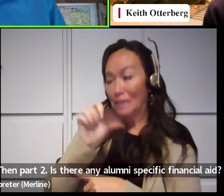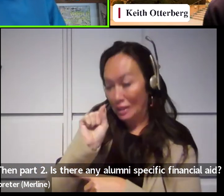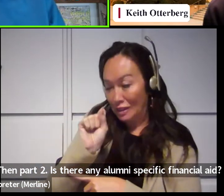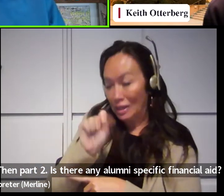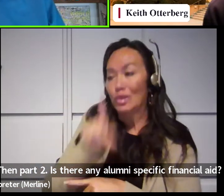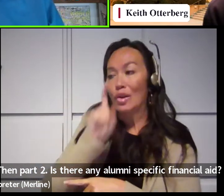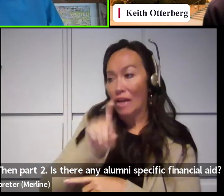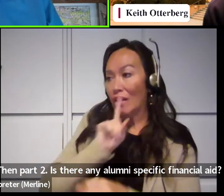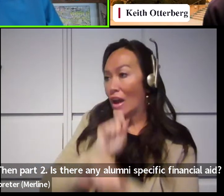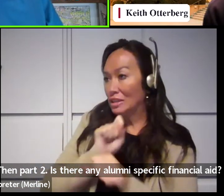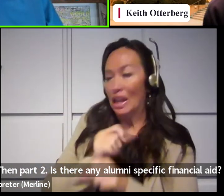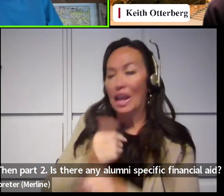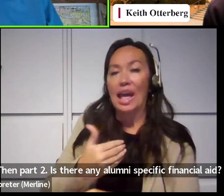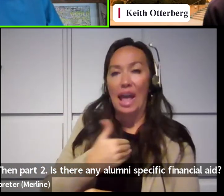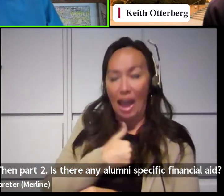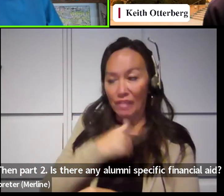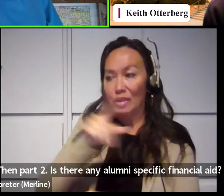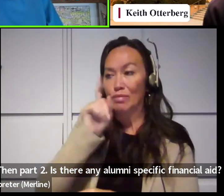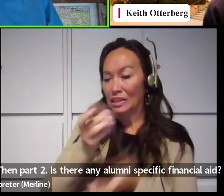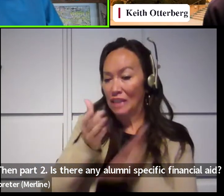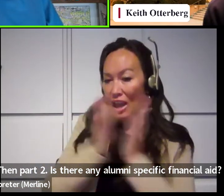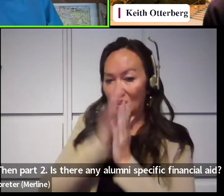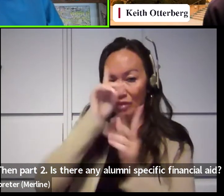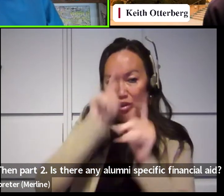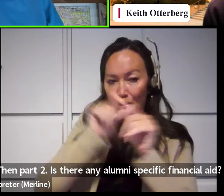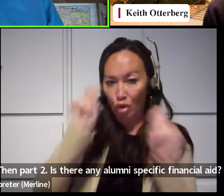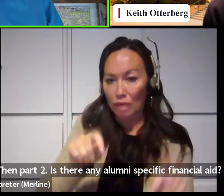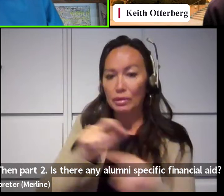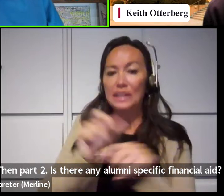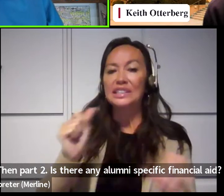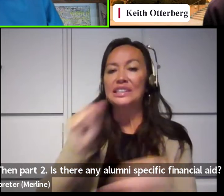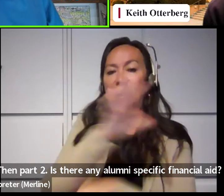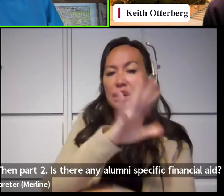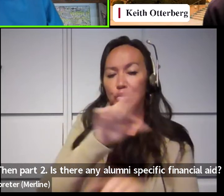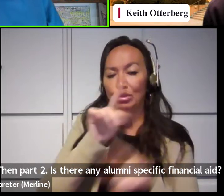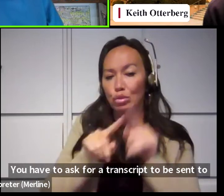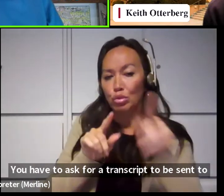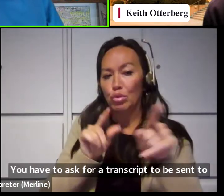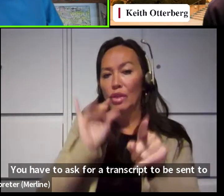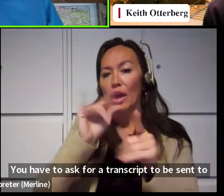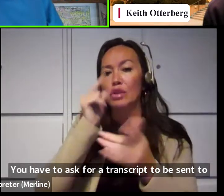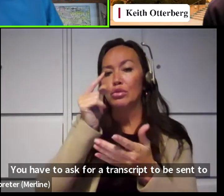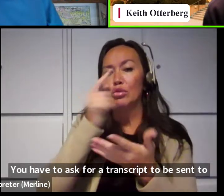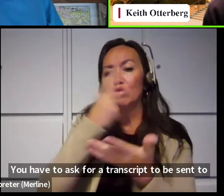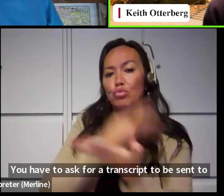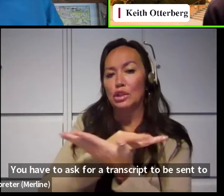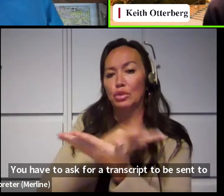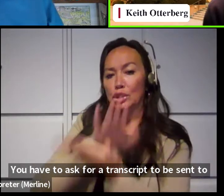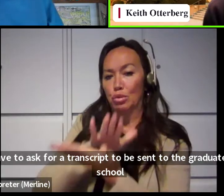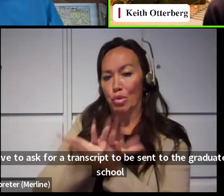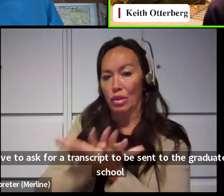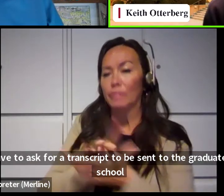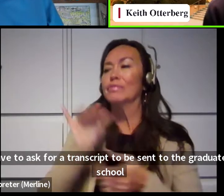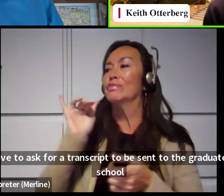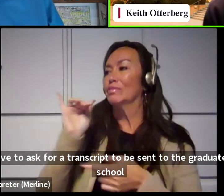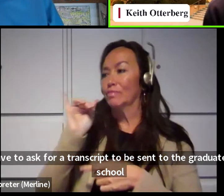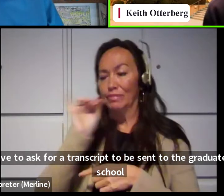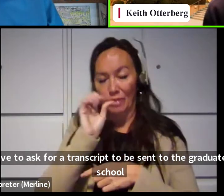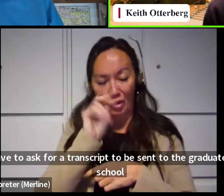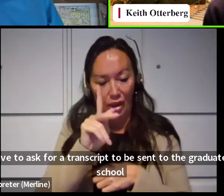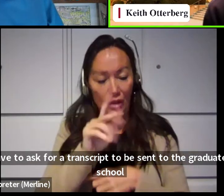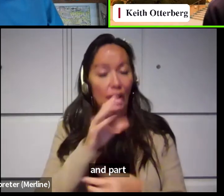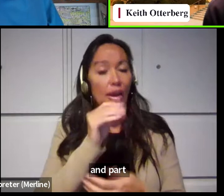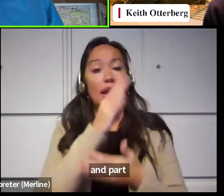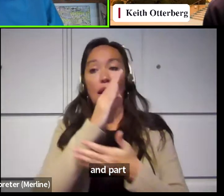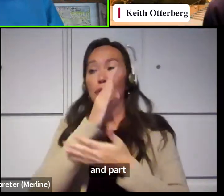have them. You have to ask for a transcript to be sent to the graduate school. Okay. And part 2,